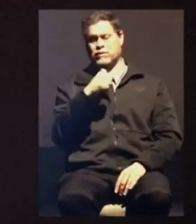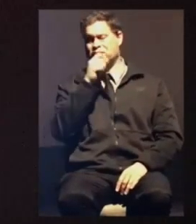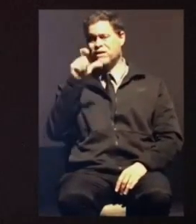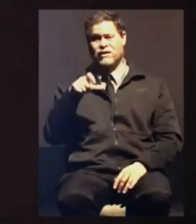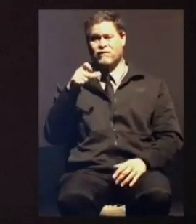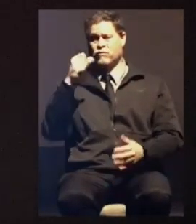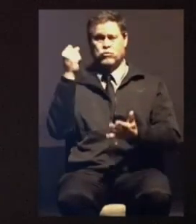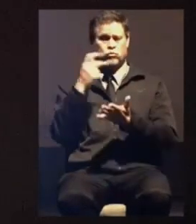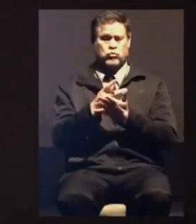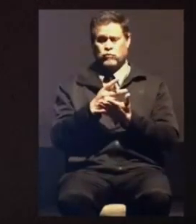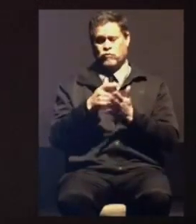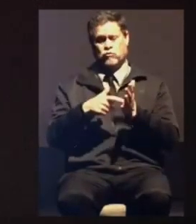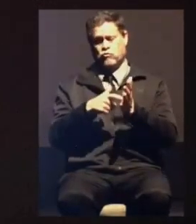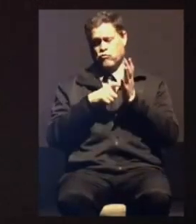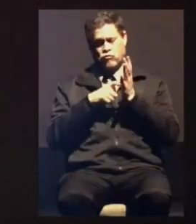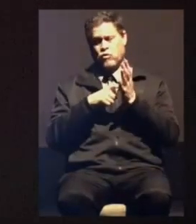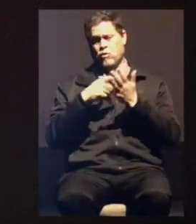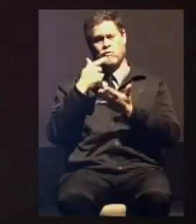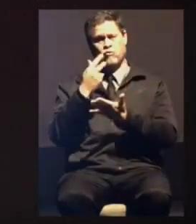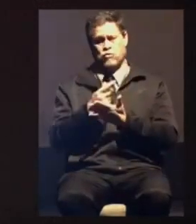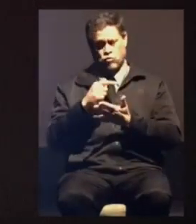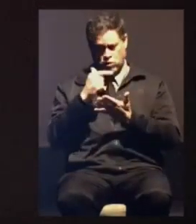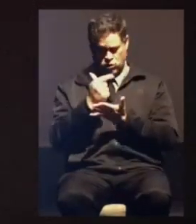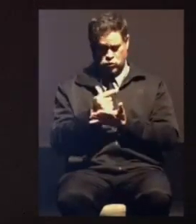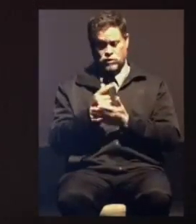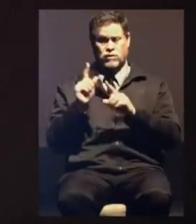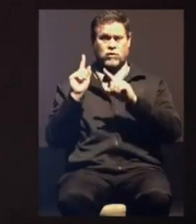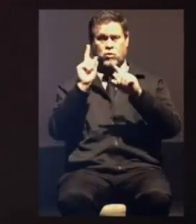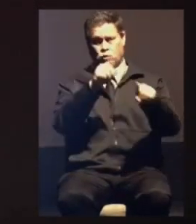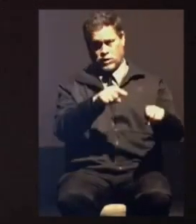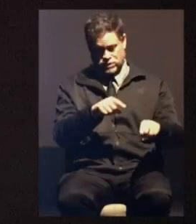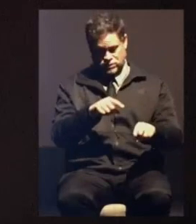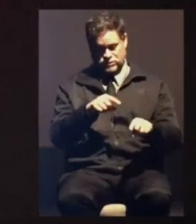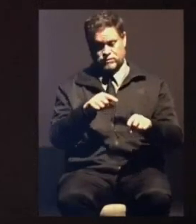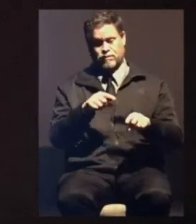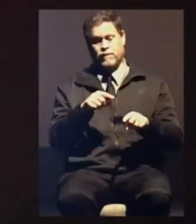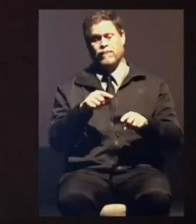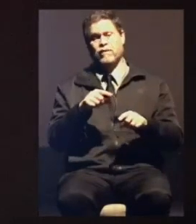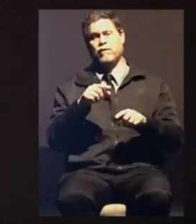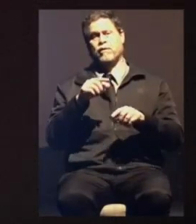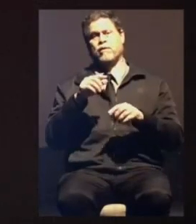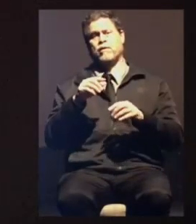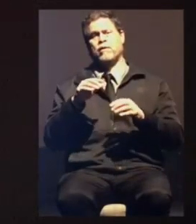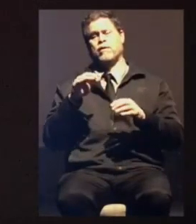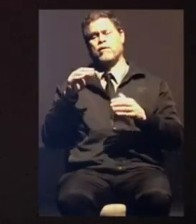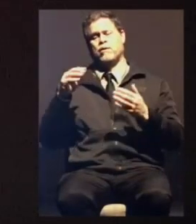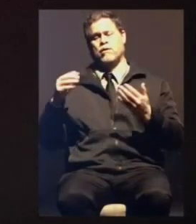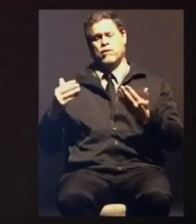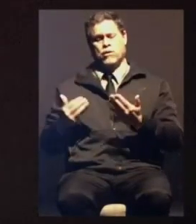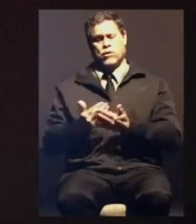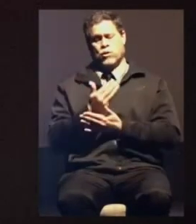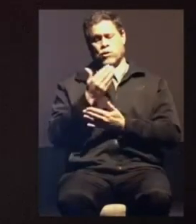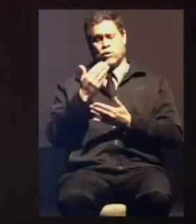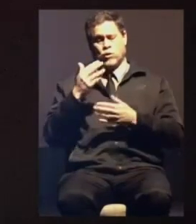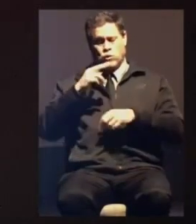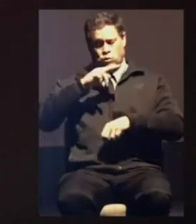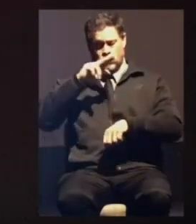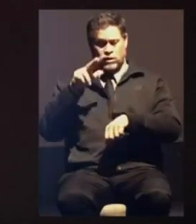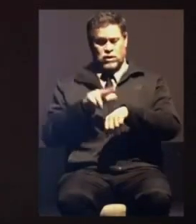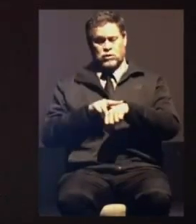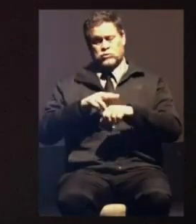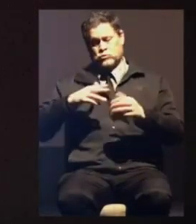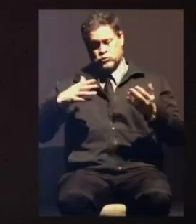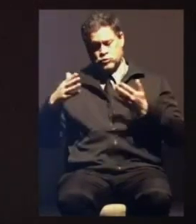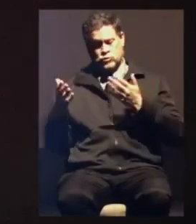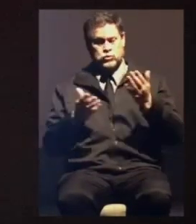this graduation requirement, but they went there. And so we were on the wave of this crest of national